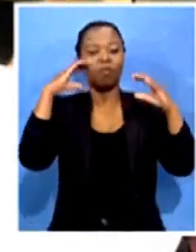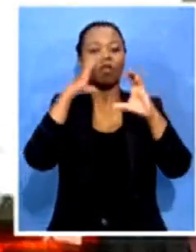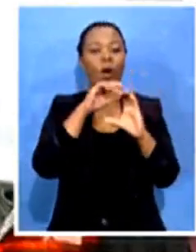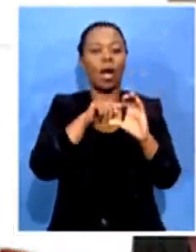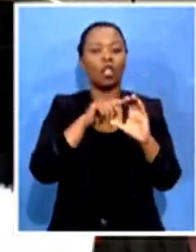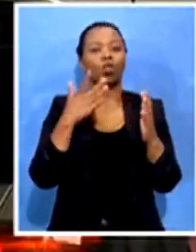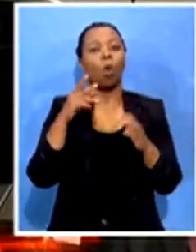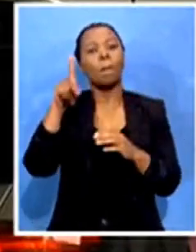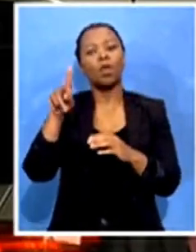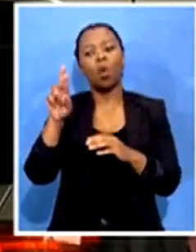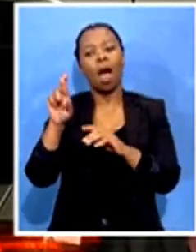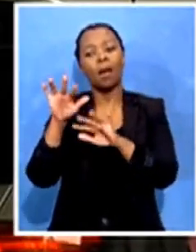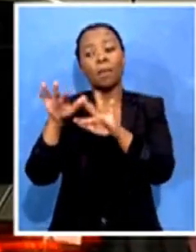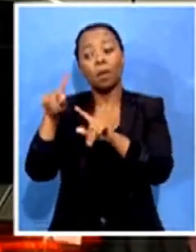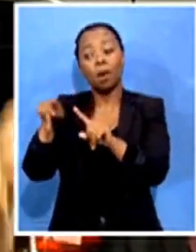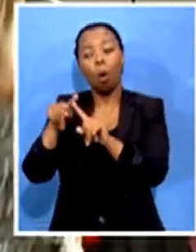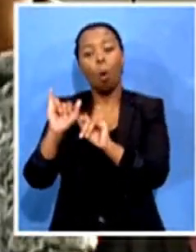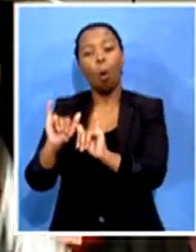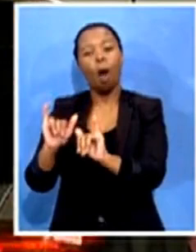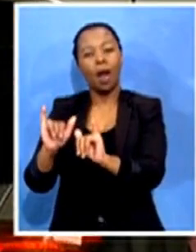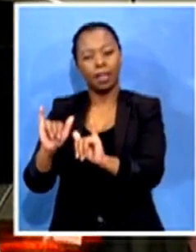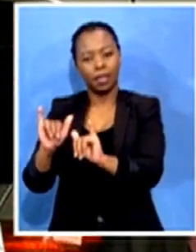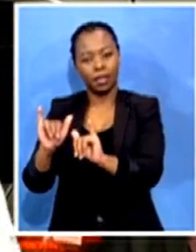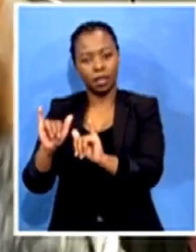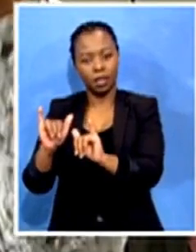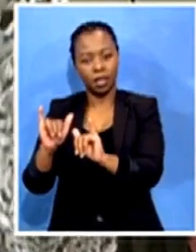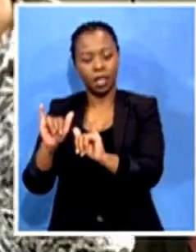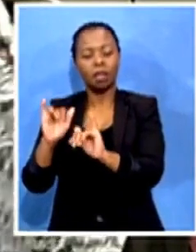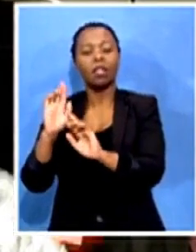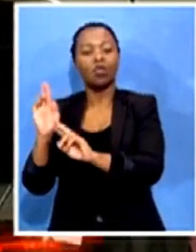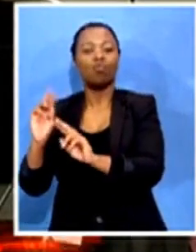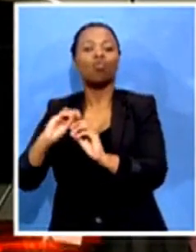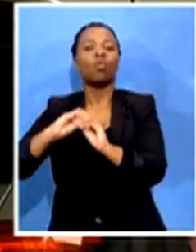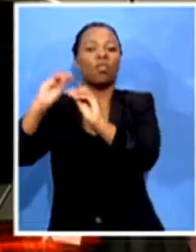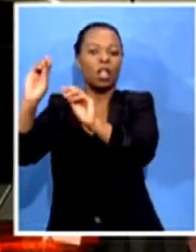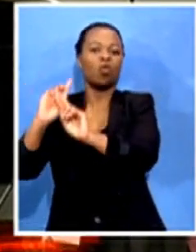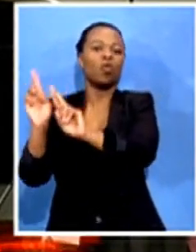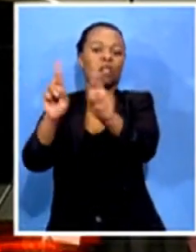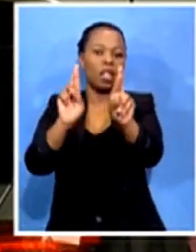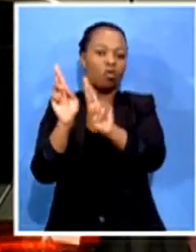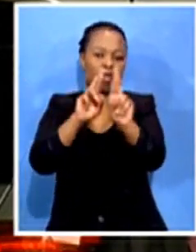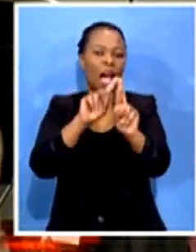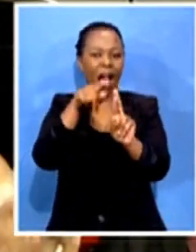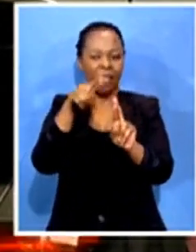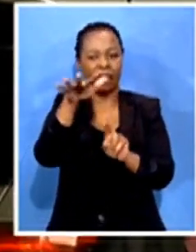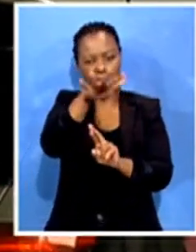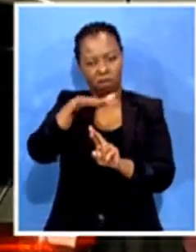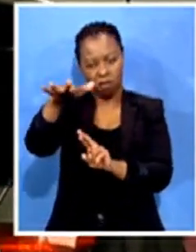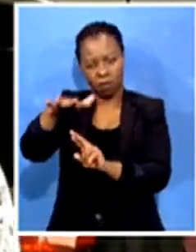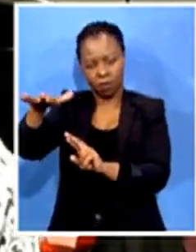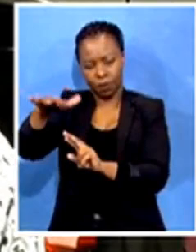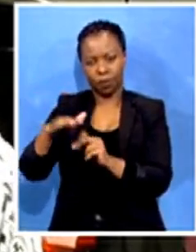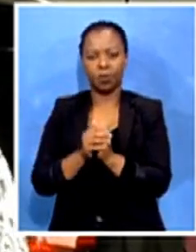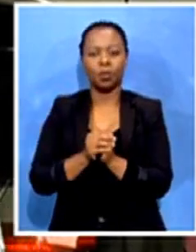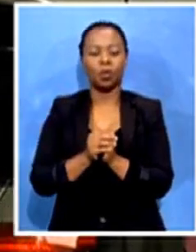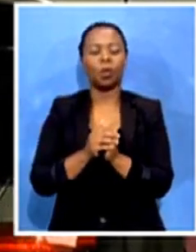will also be referred to the other facilities. Let me conclude by saying, in the east of Tshwane, in Bronkhorstspruit,